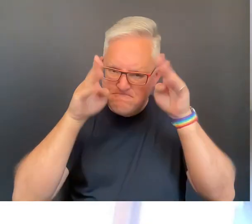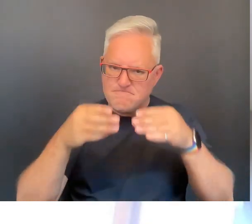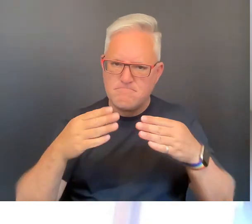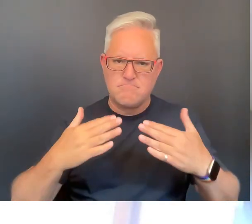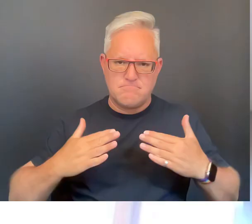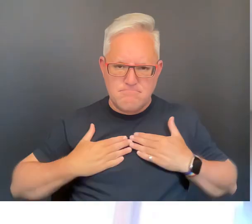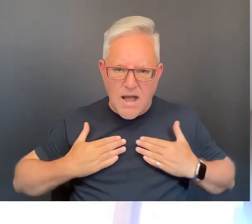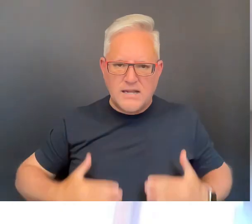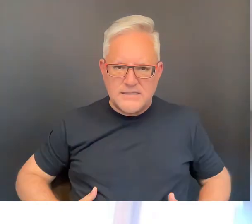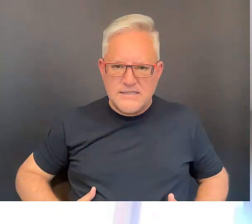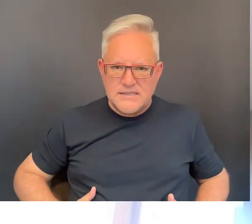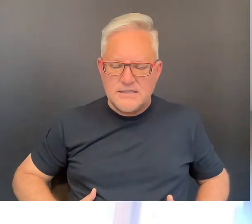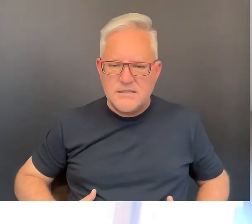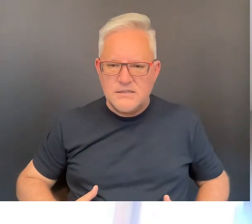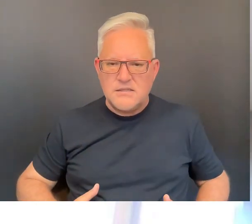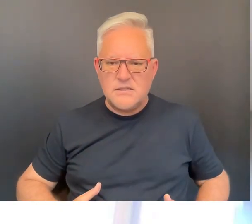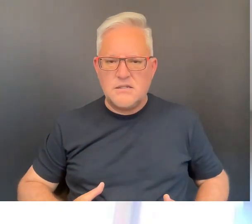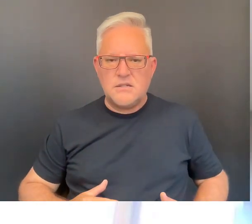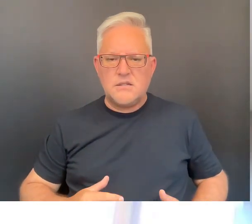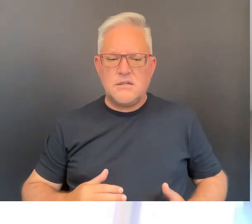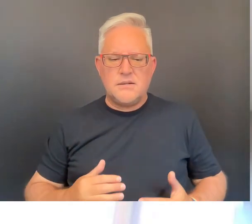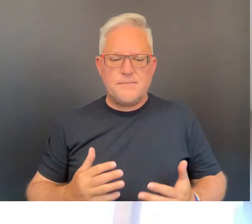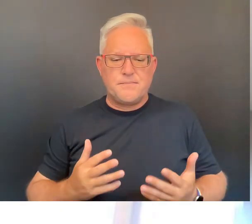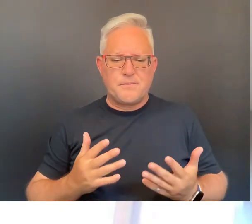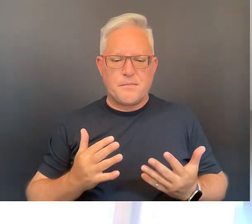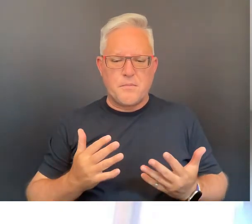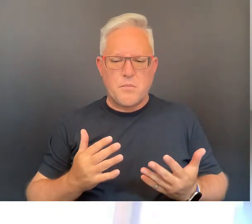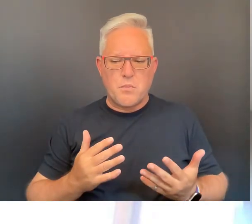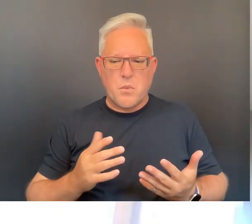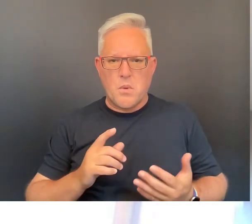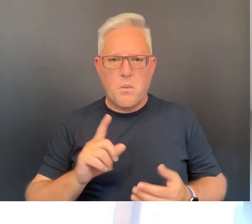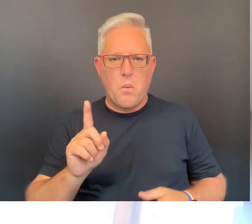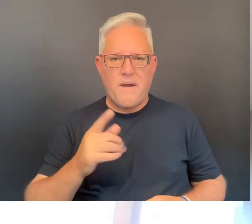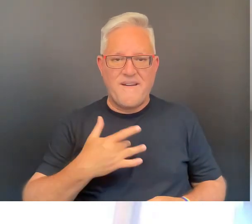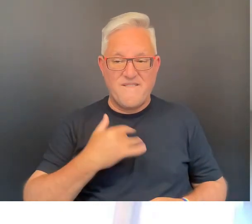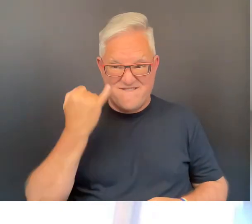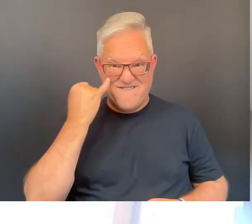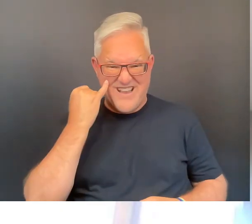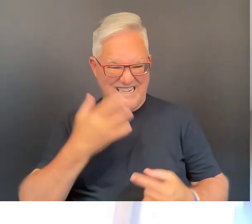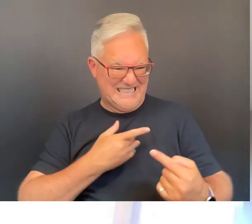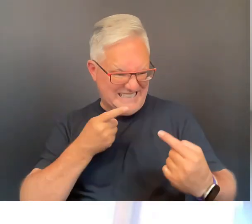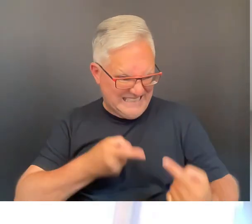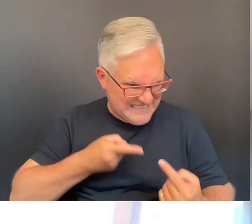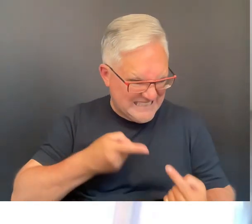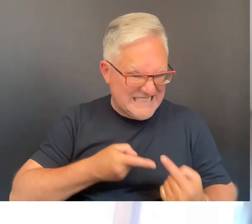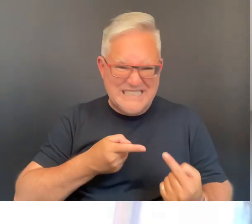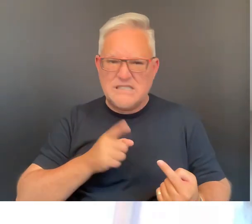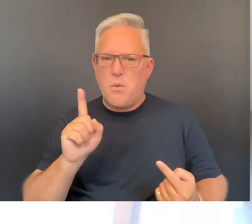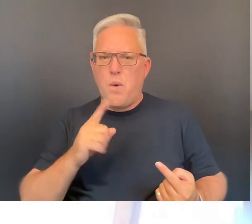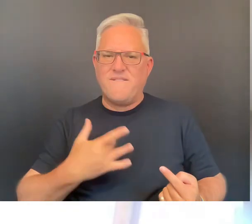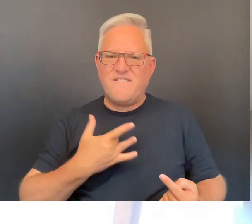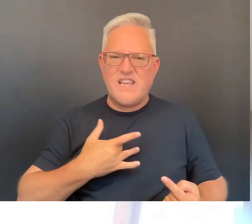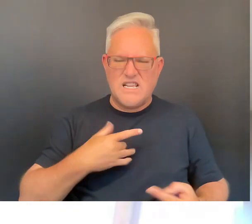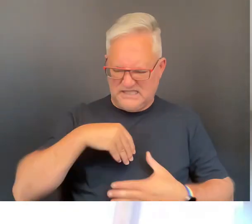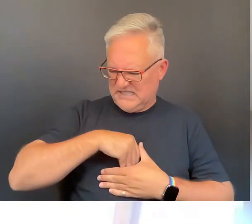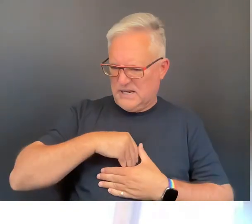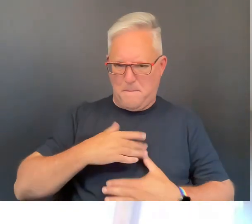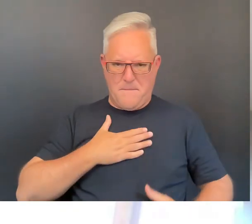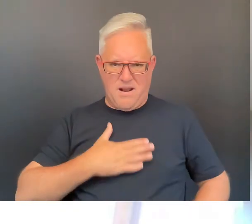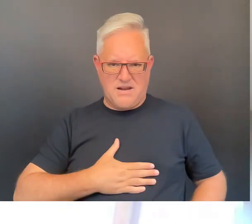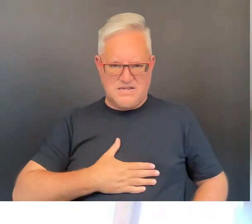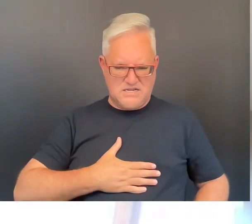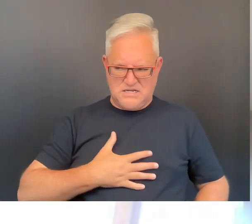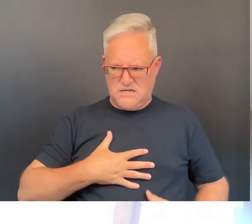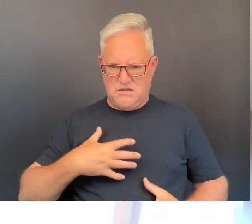body, where things that are hard or not sit well when it